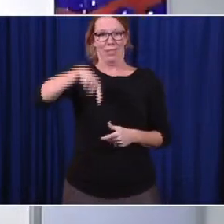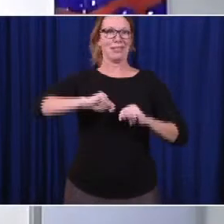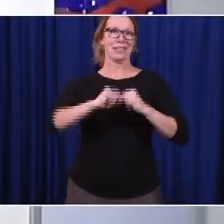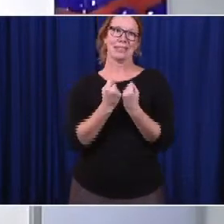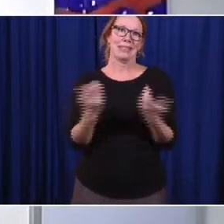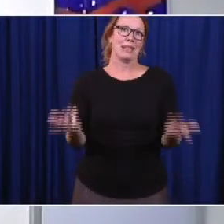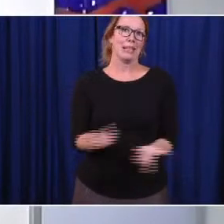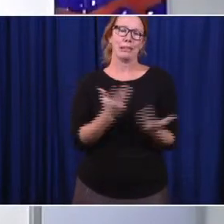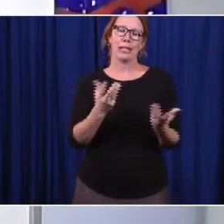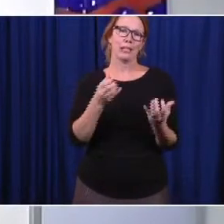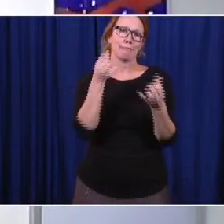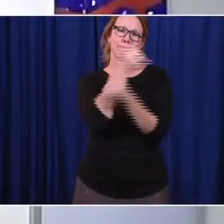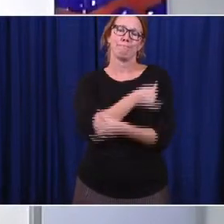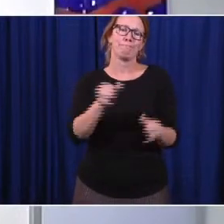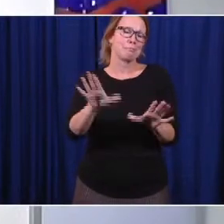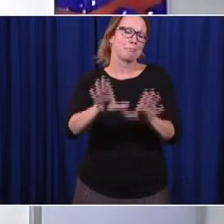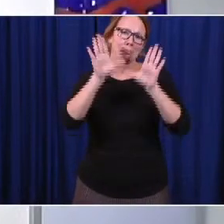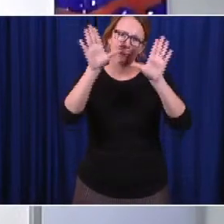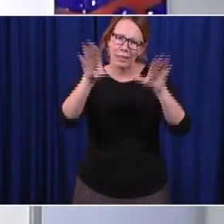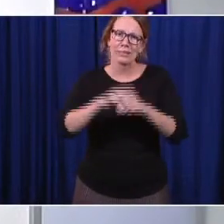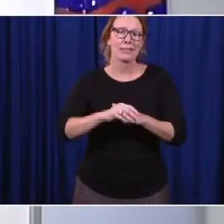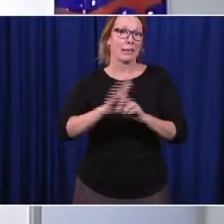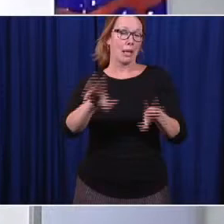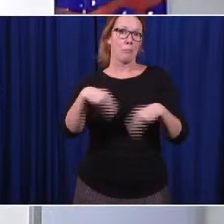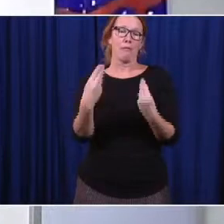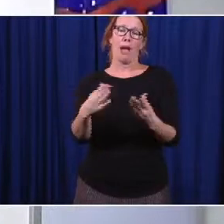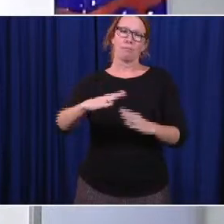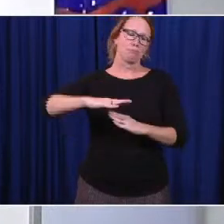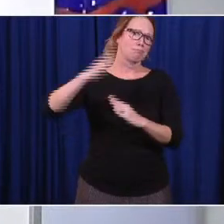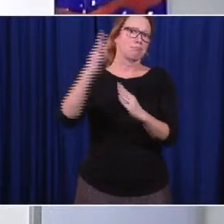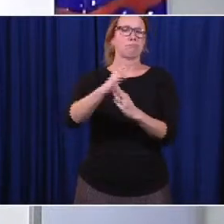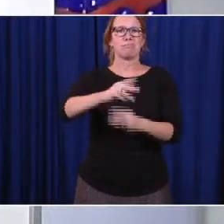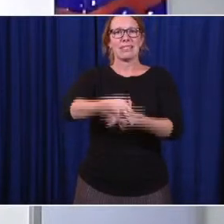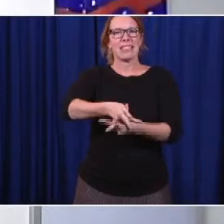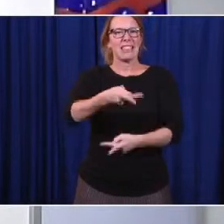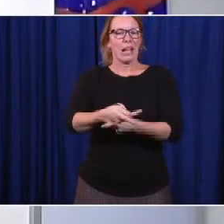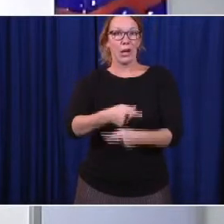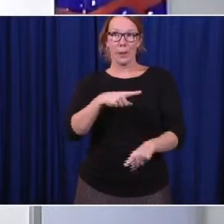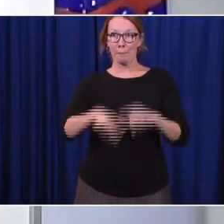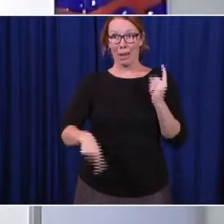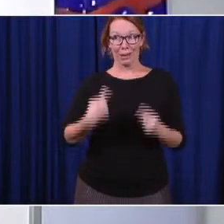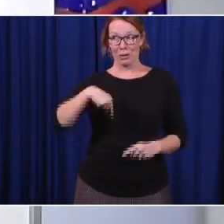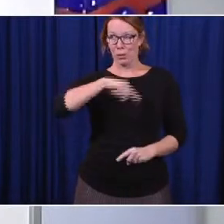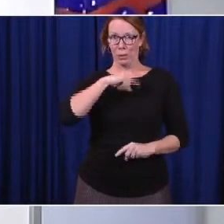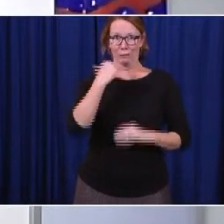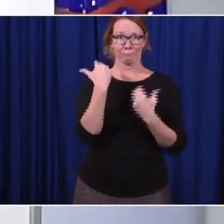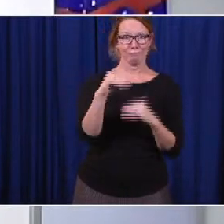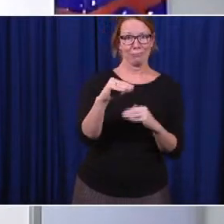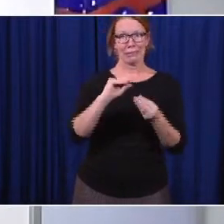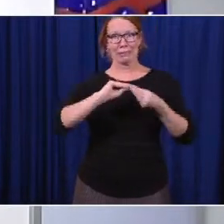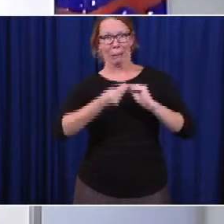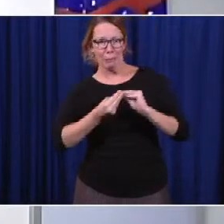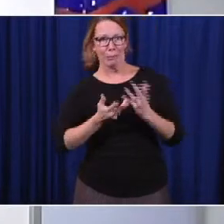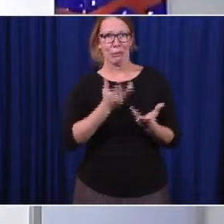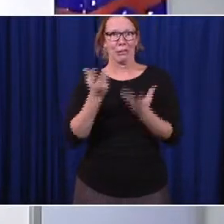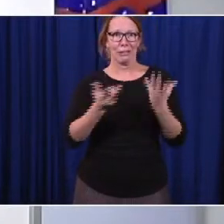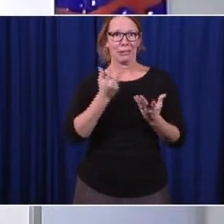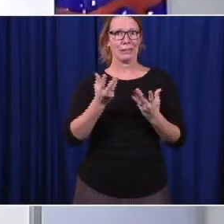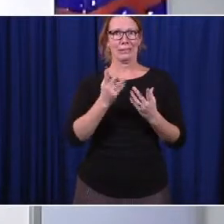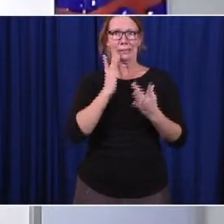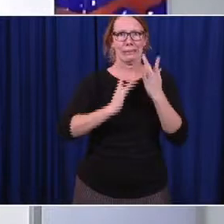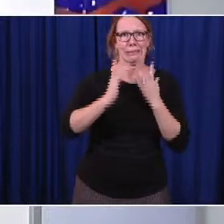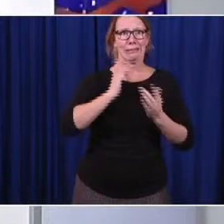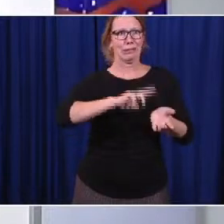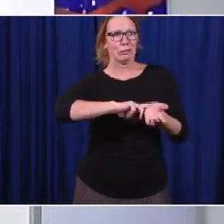amazing and provides amazing care. But there's only so many of us to give that care. You can always